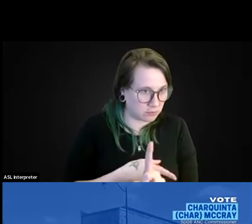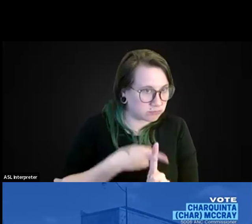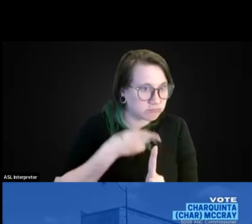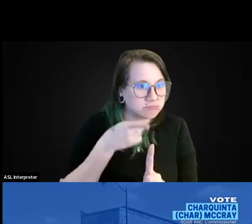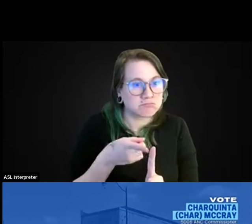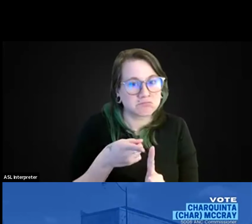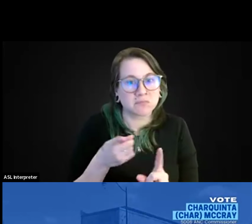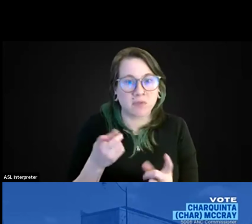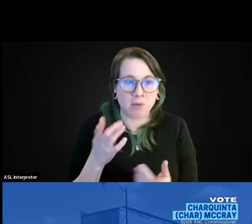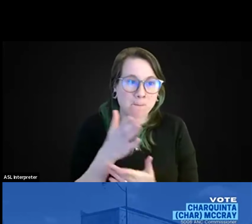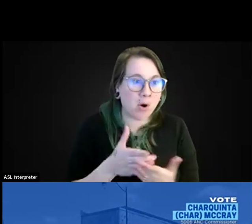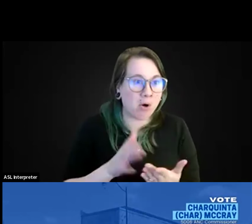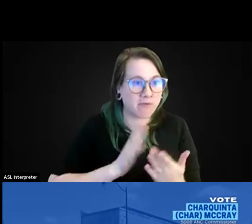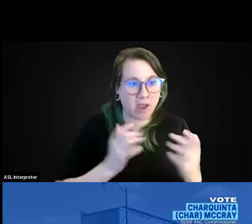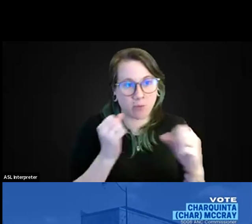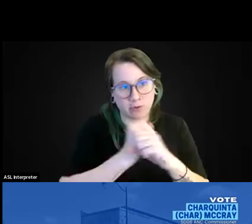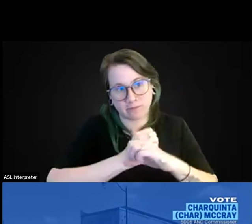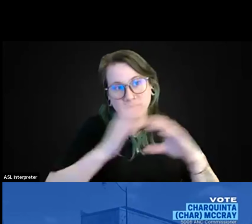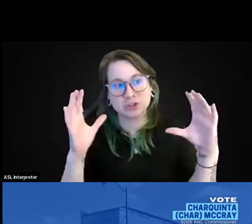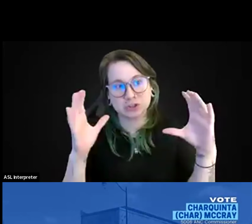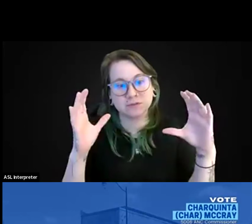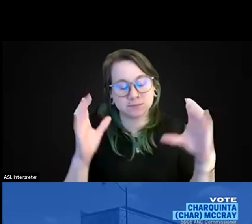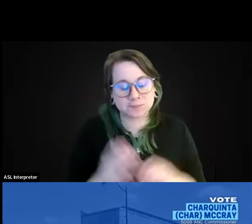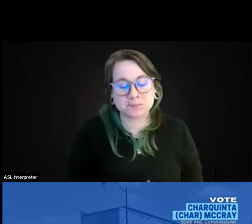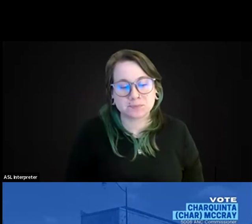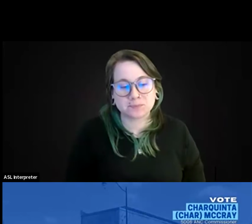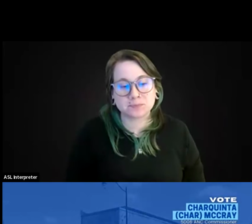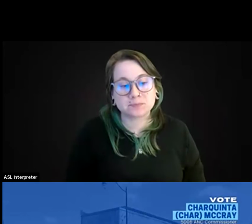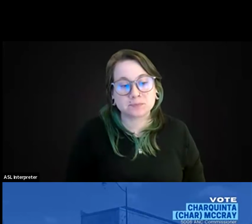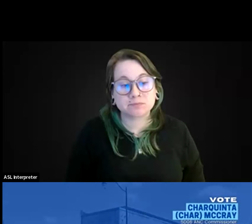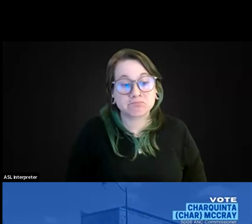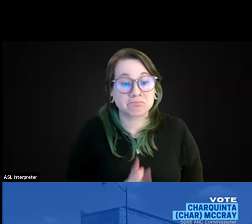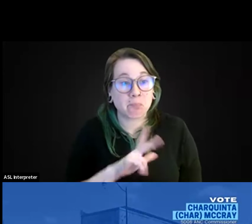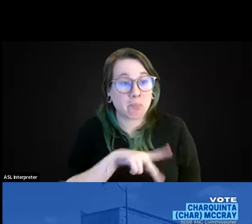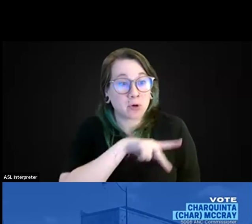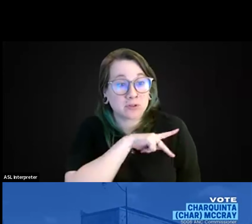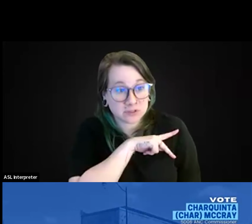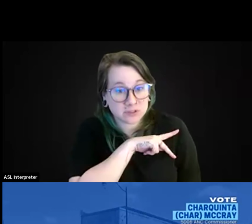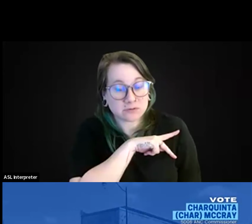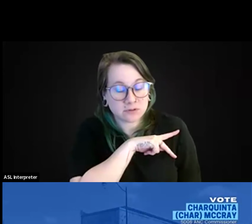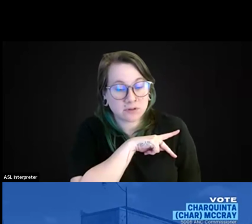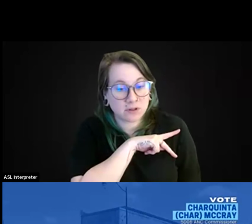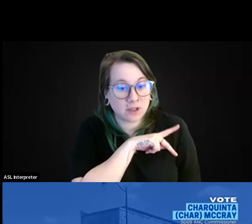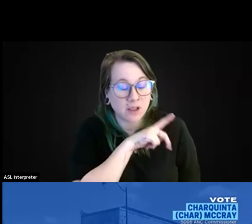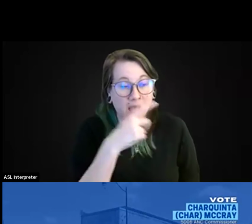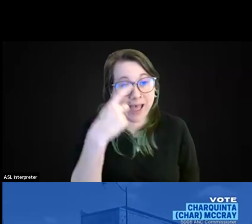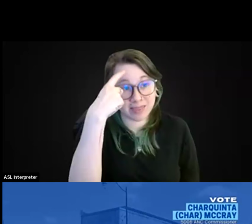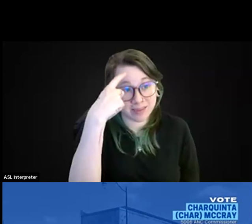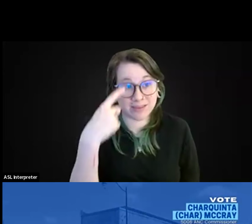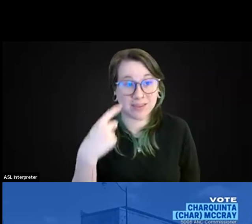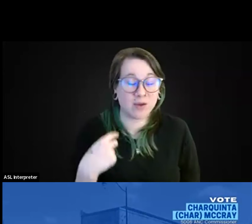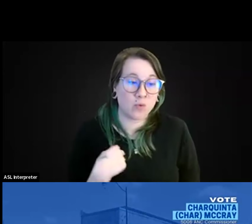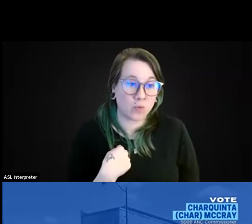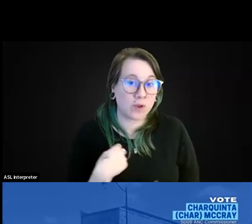but is also part of our vision. And personally, I think that we